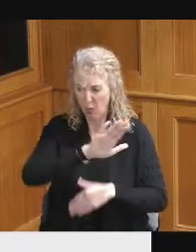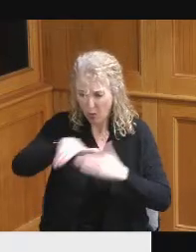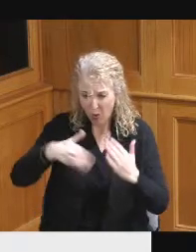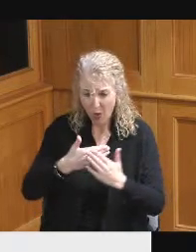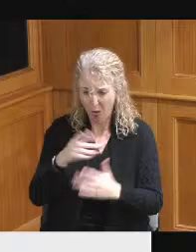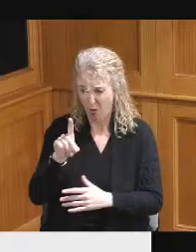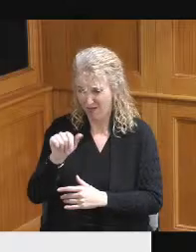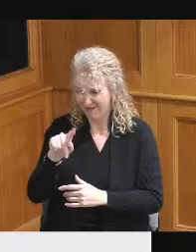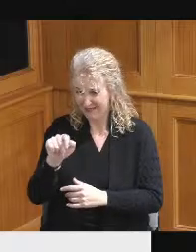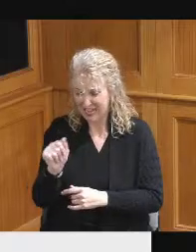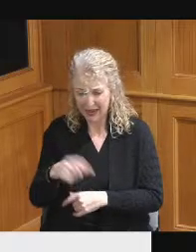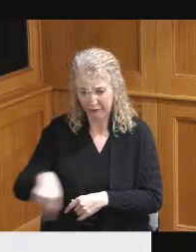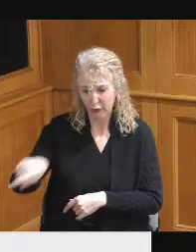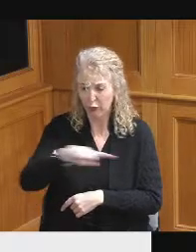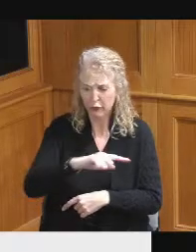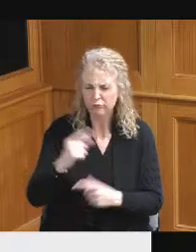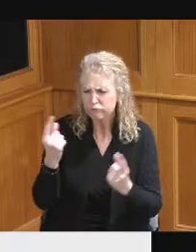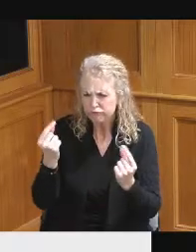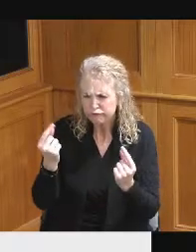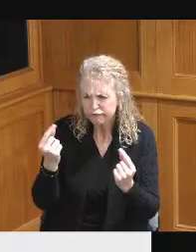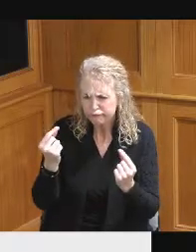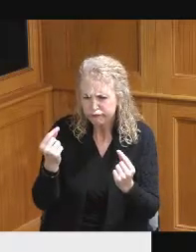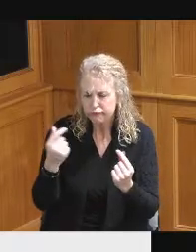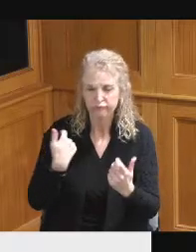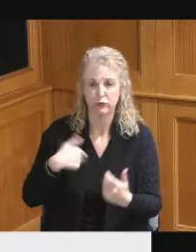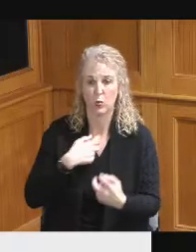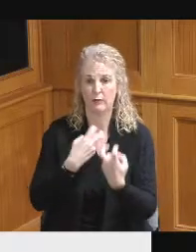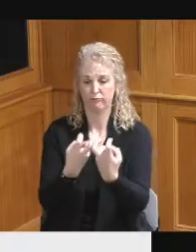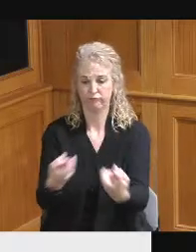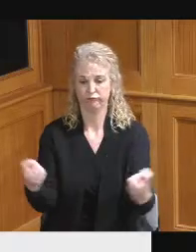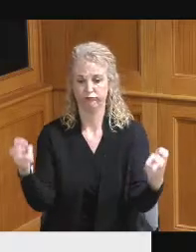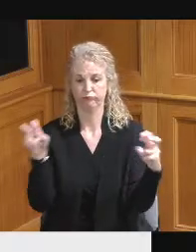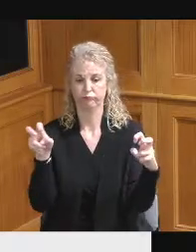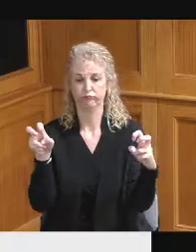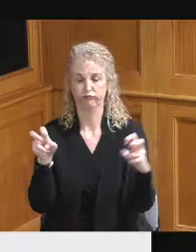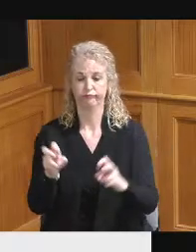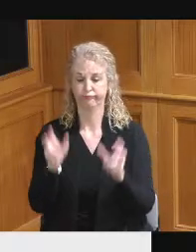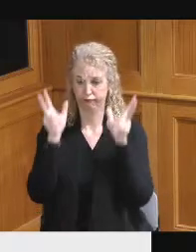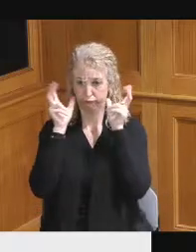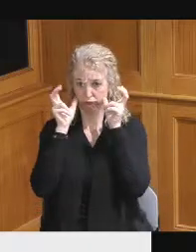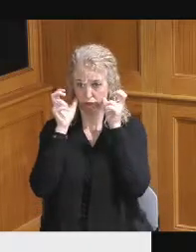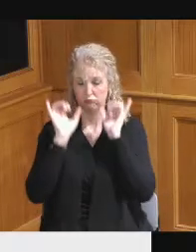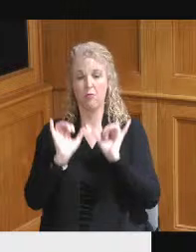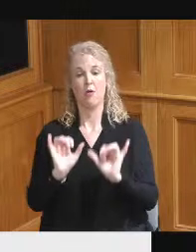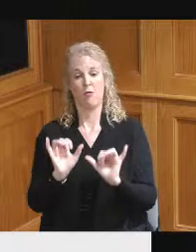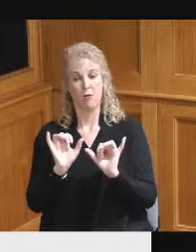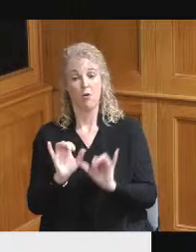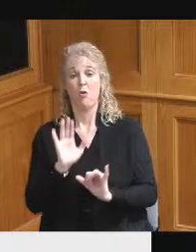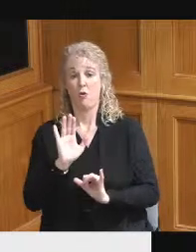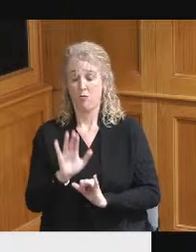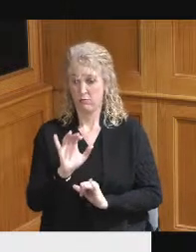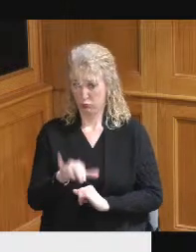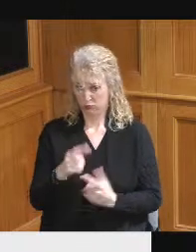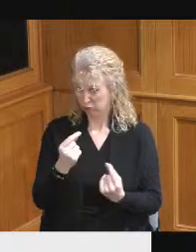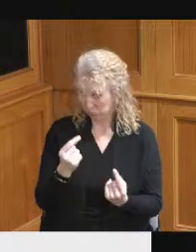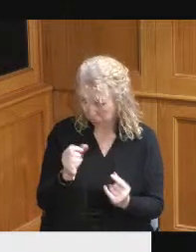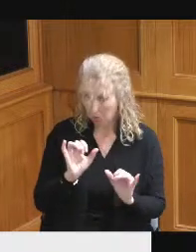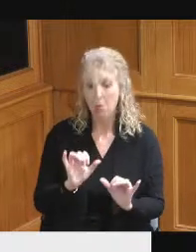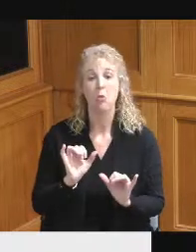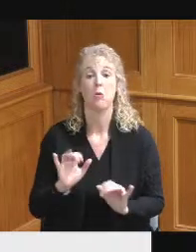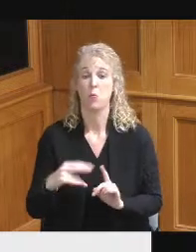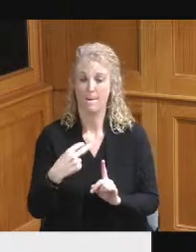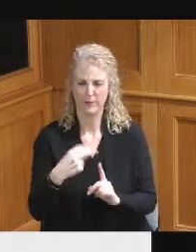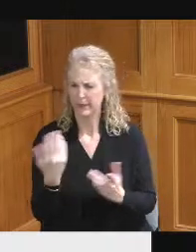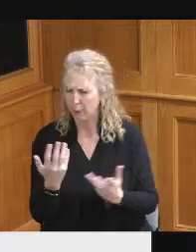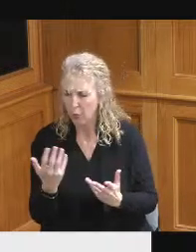listening sessions or focus groups with users of the previous reports to understand from their perspective the most useful data that